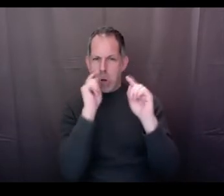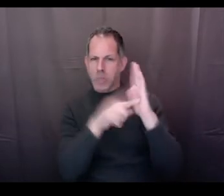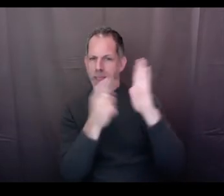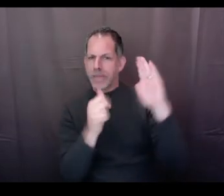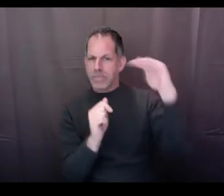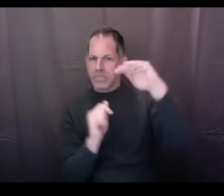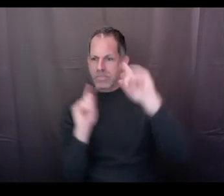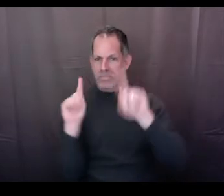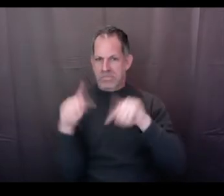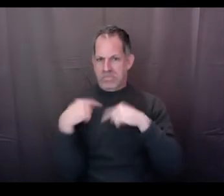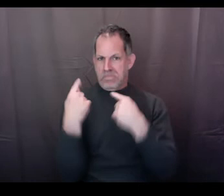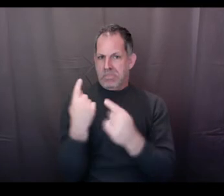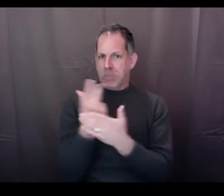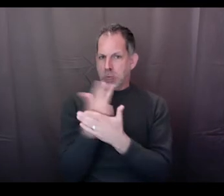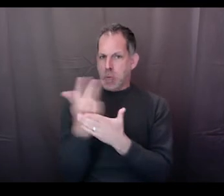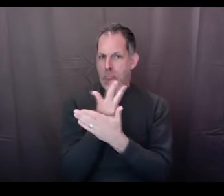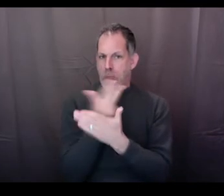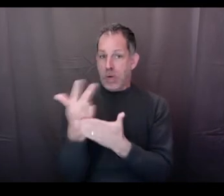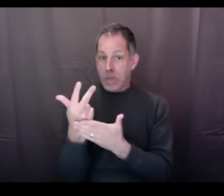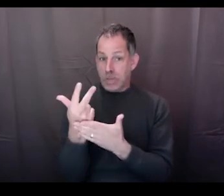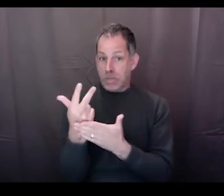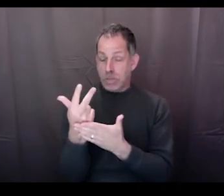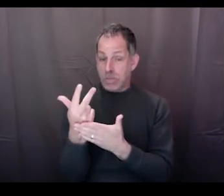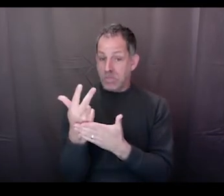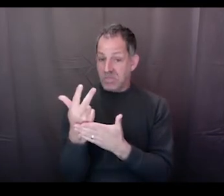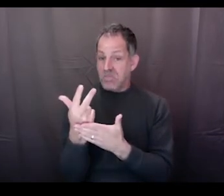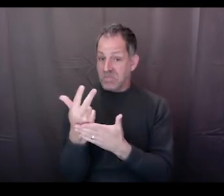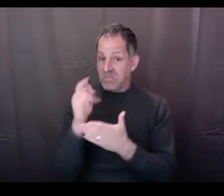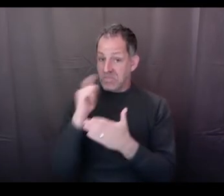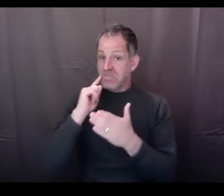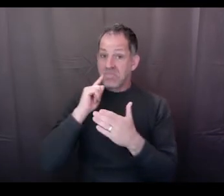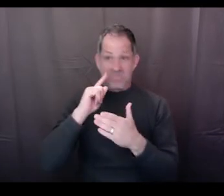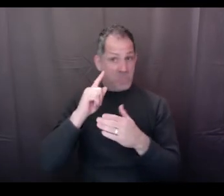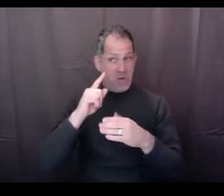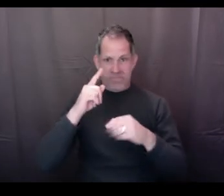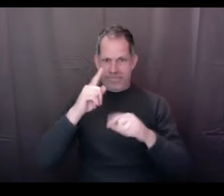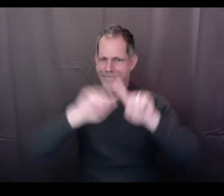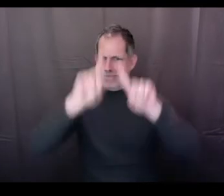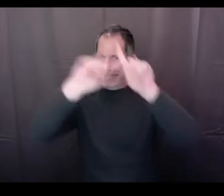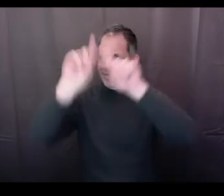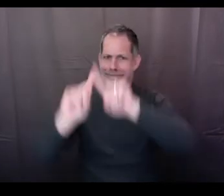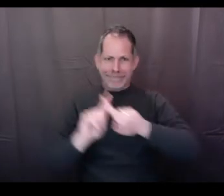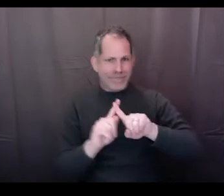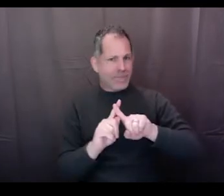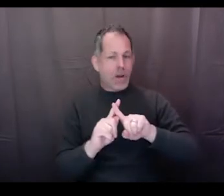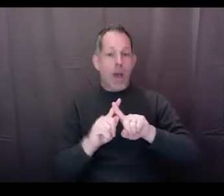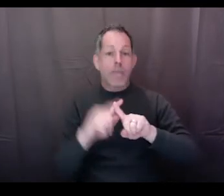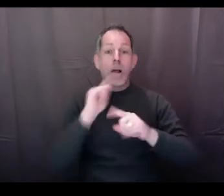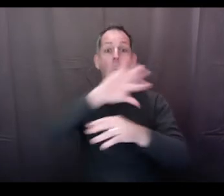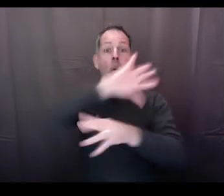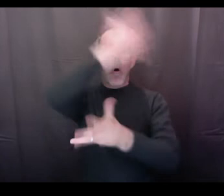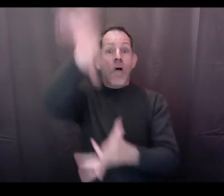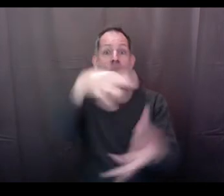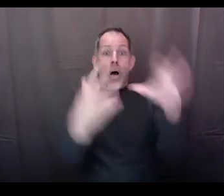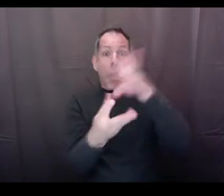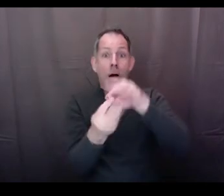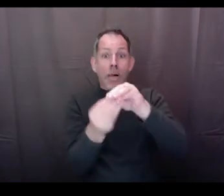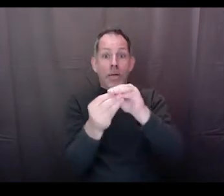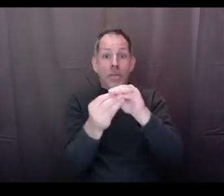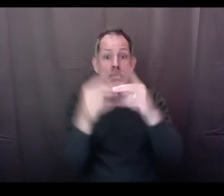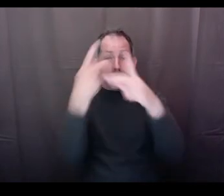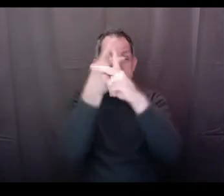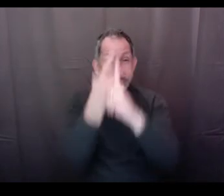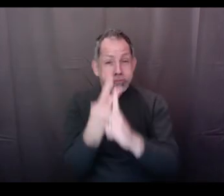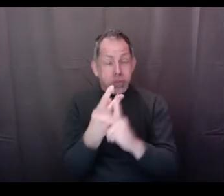And overall, though, over the past 2 to 3 weeks, although there's a great amount of variability day to day, the curve